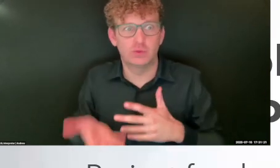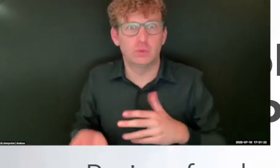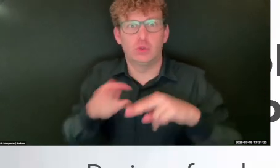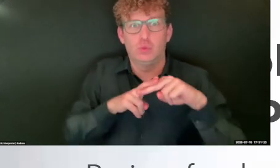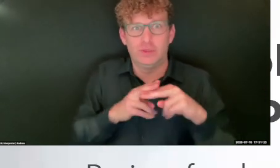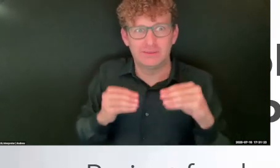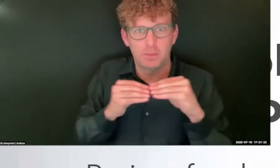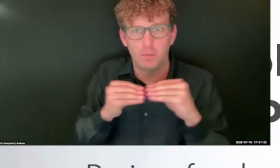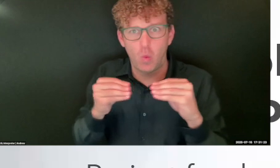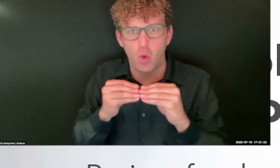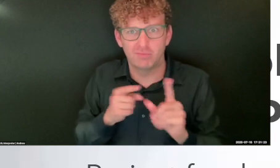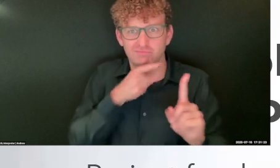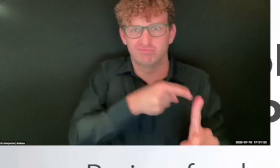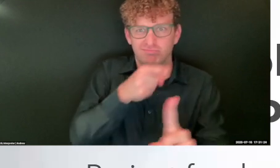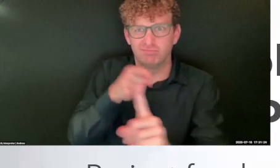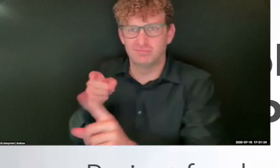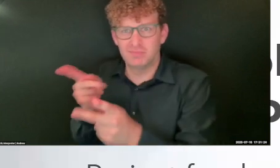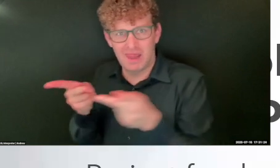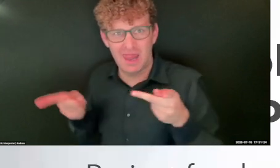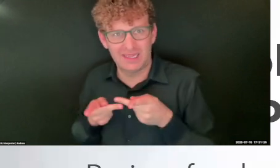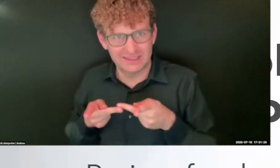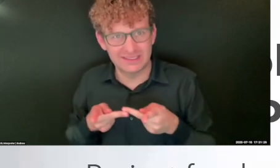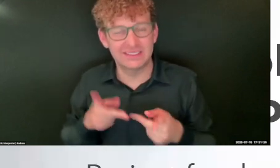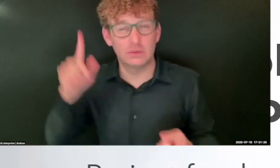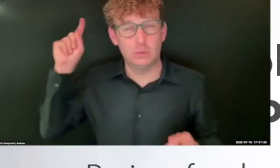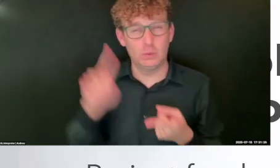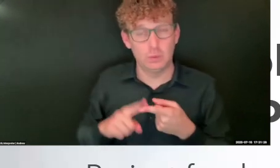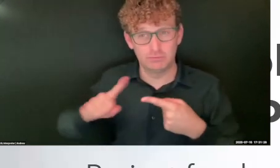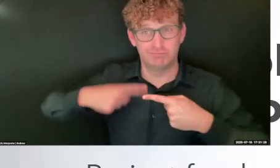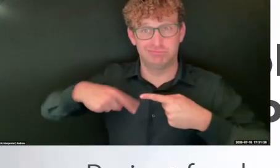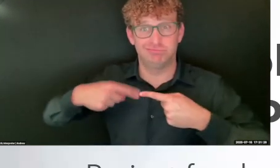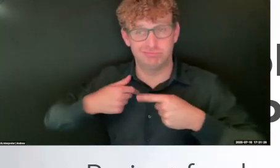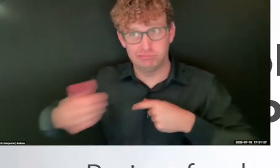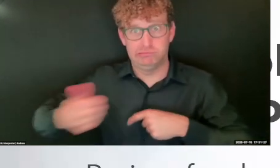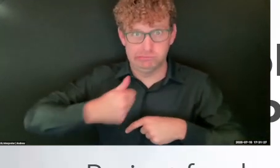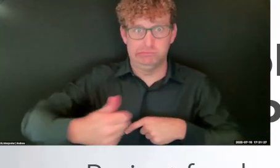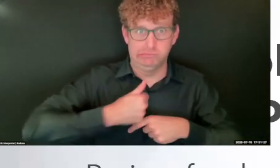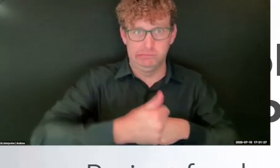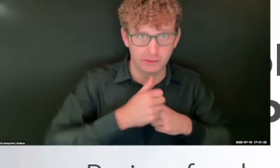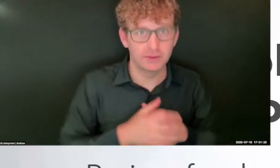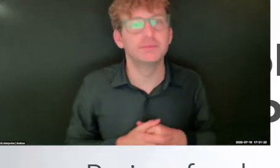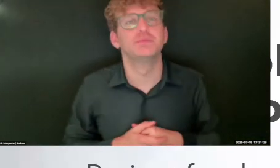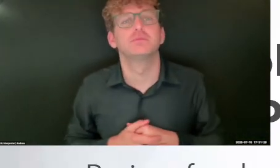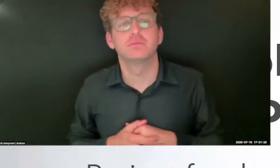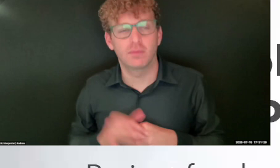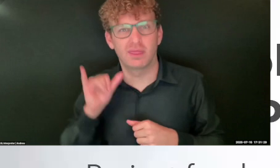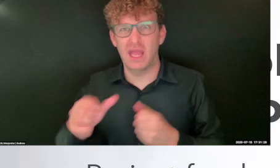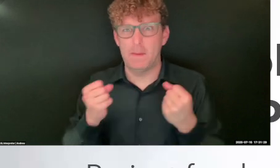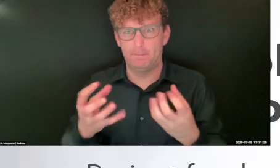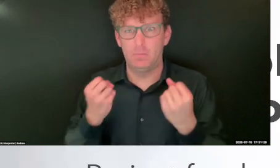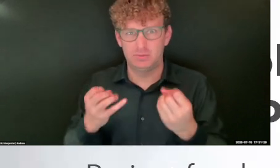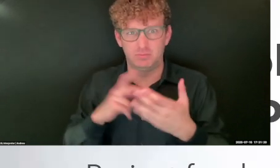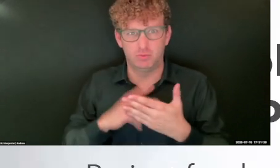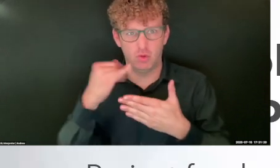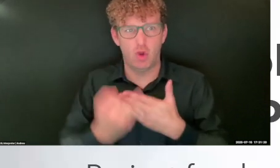Each STEP grant includes multiple project types within one priority community that work together to make it easier for people to get around